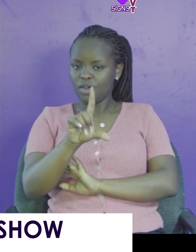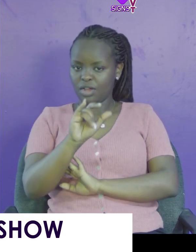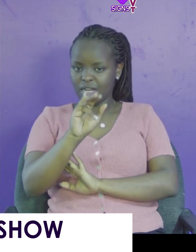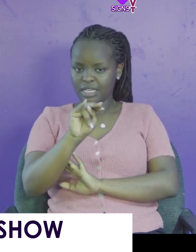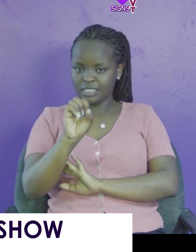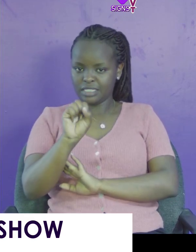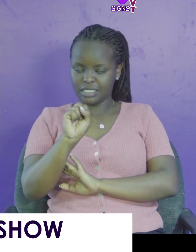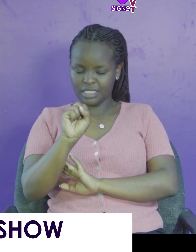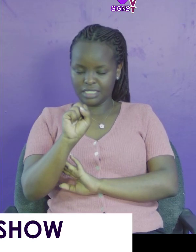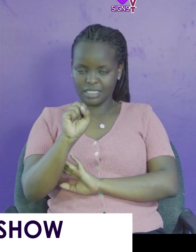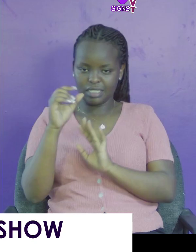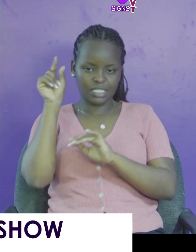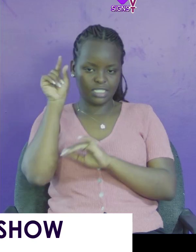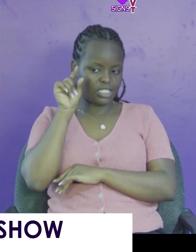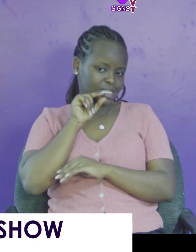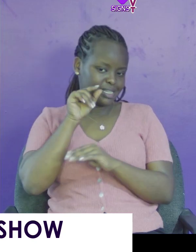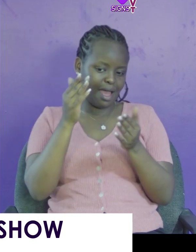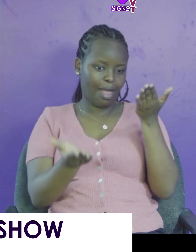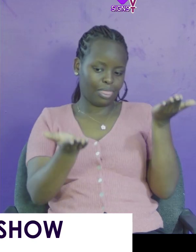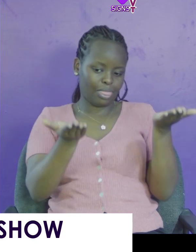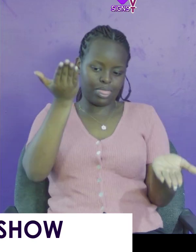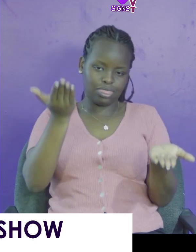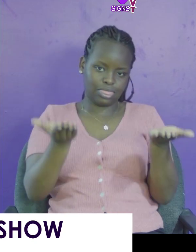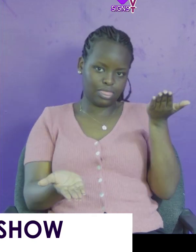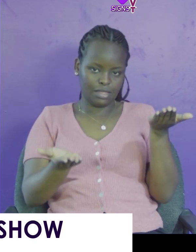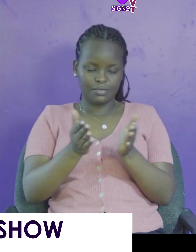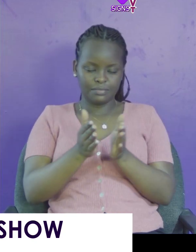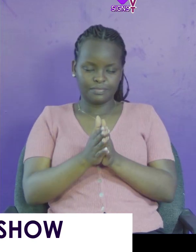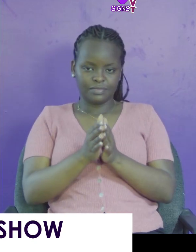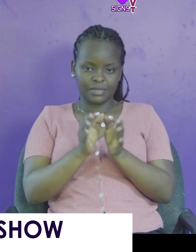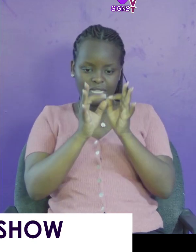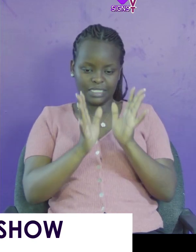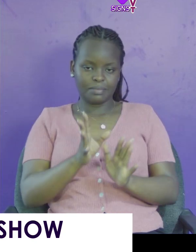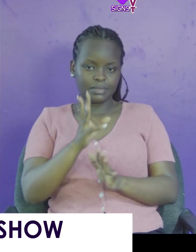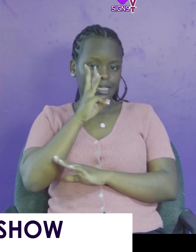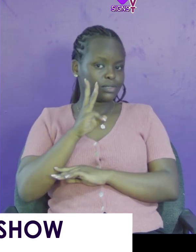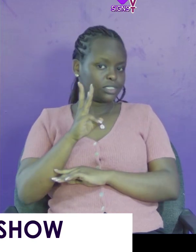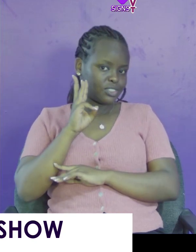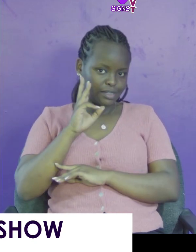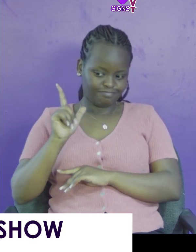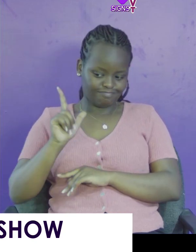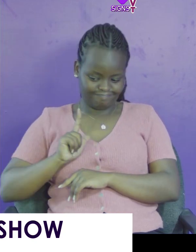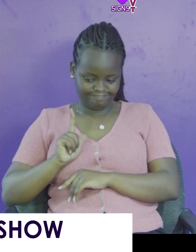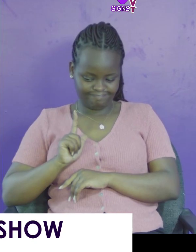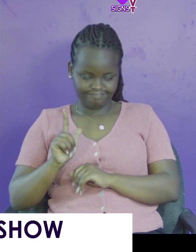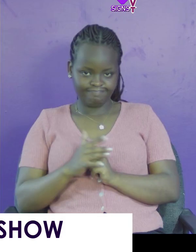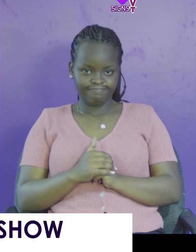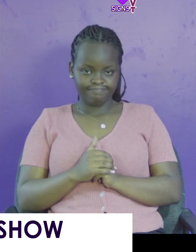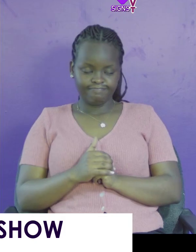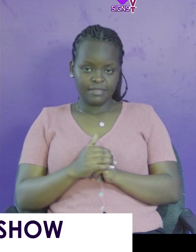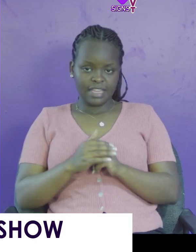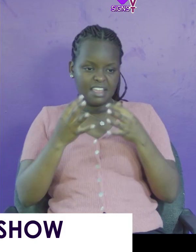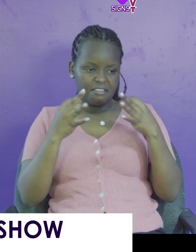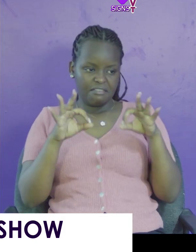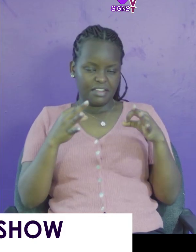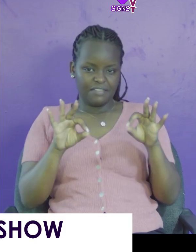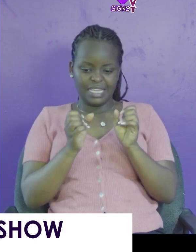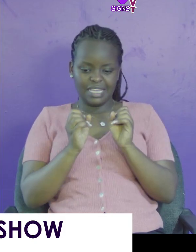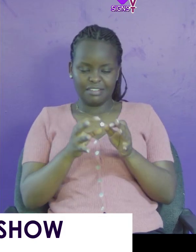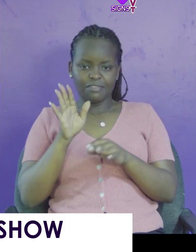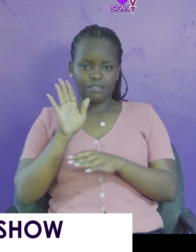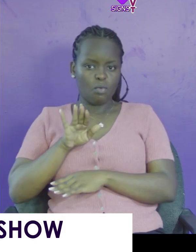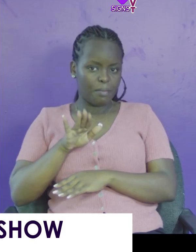Our sign language interpreter is a lady. Wanjangete is our sign language interpreter. So feel free, if you're a woman, to